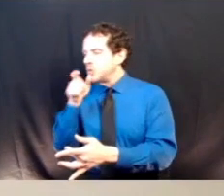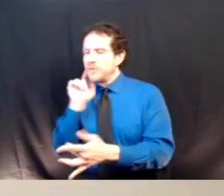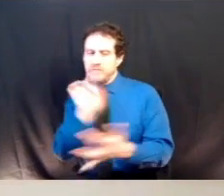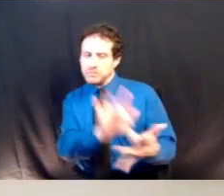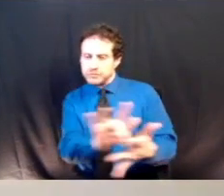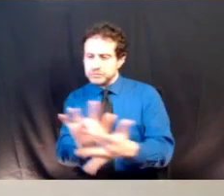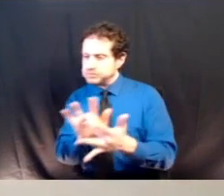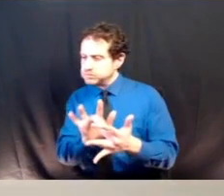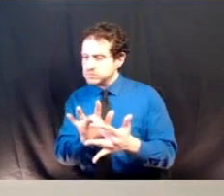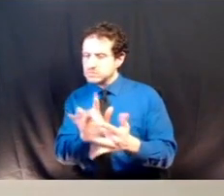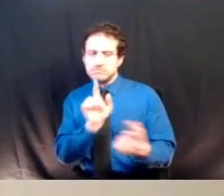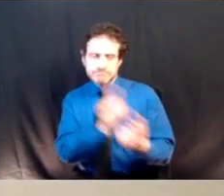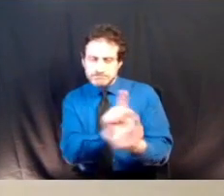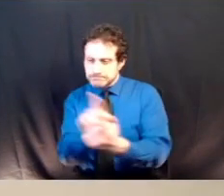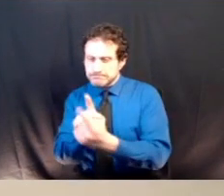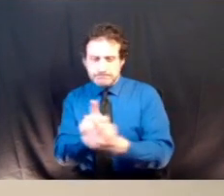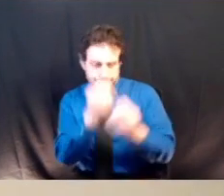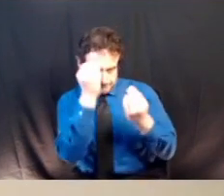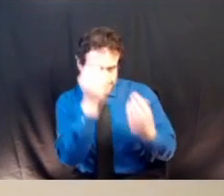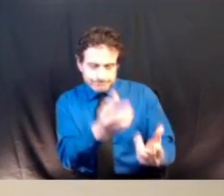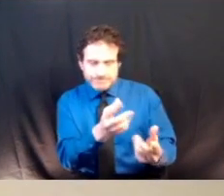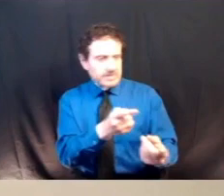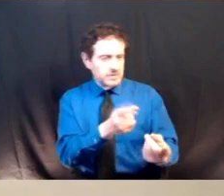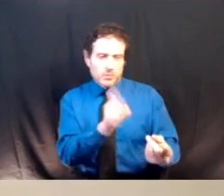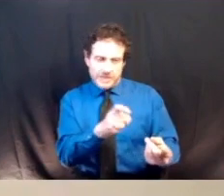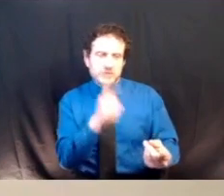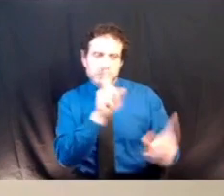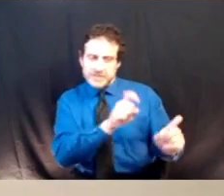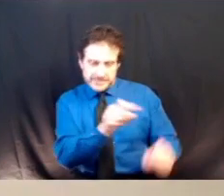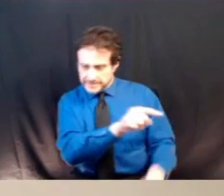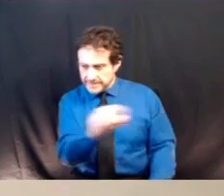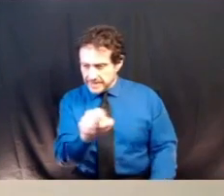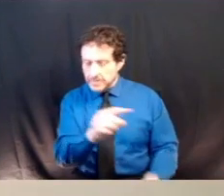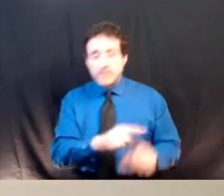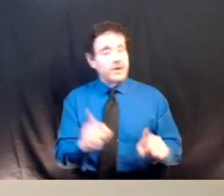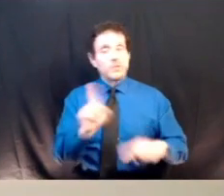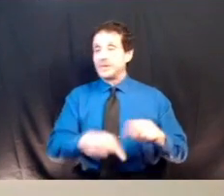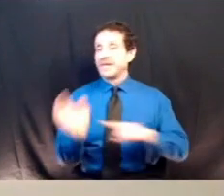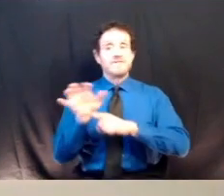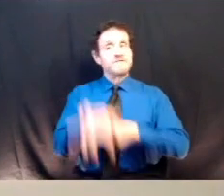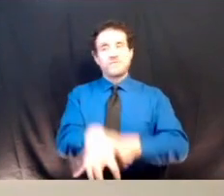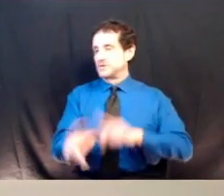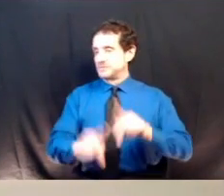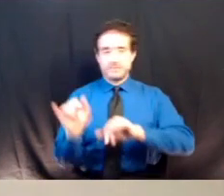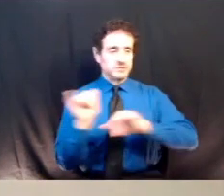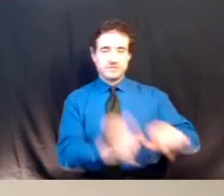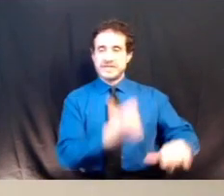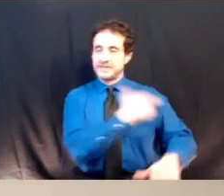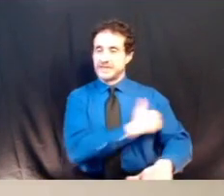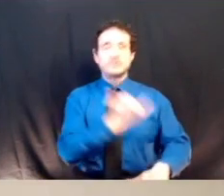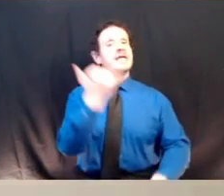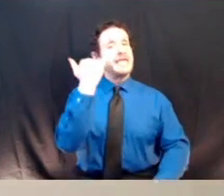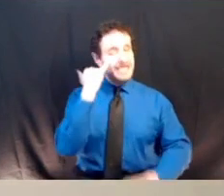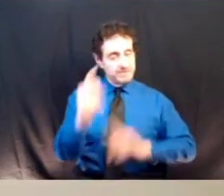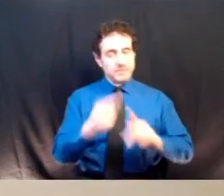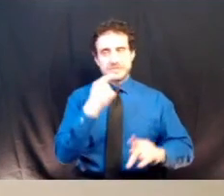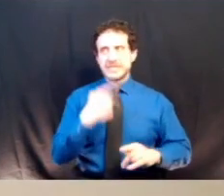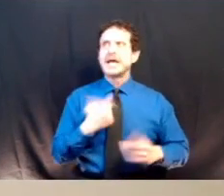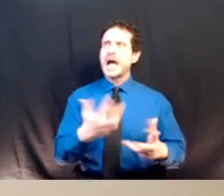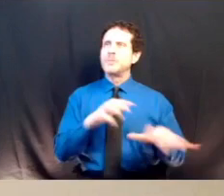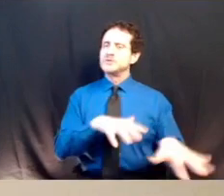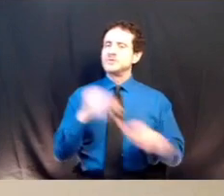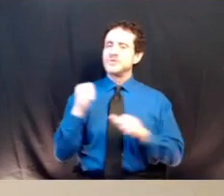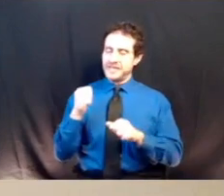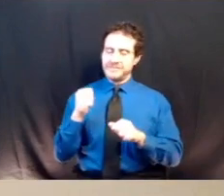been in contact with if that hasn't been done. But we can't keep people in the hospital against their will. And is it true that